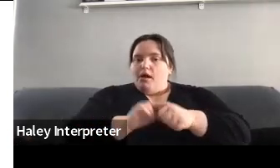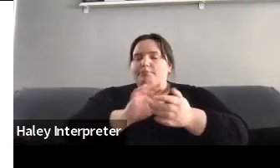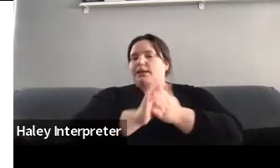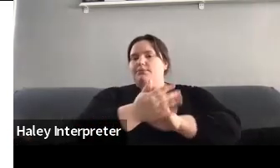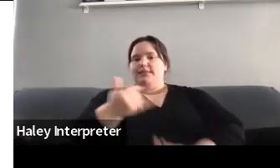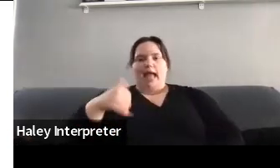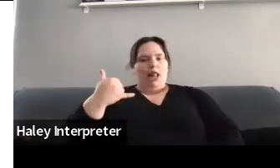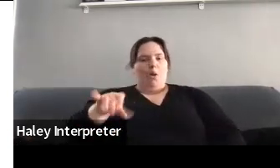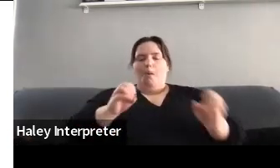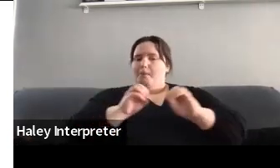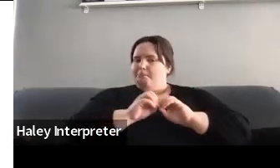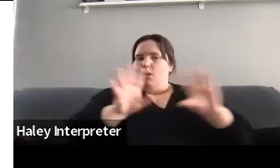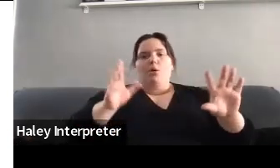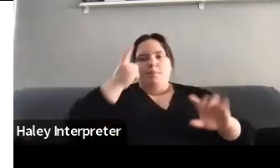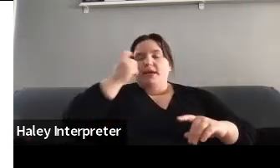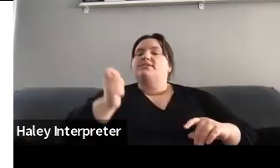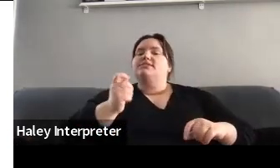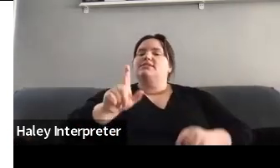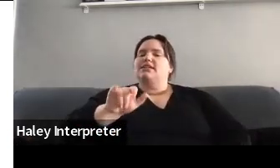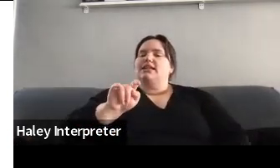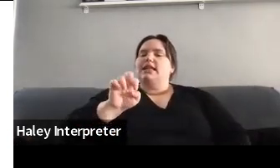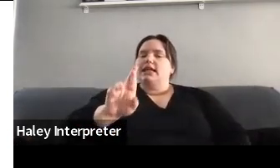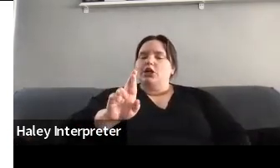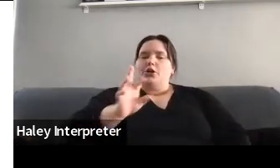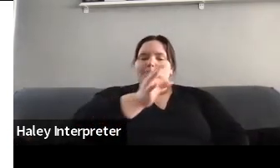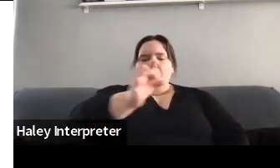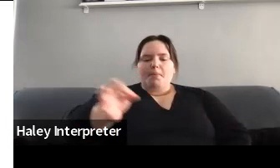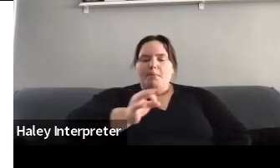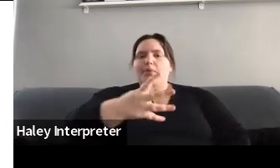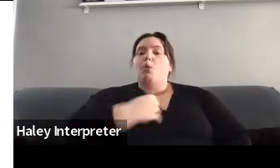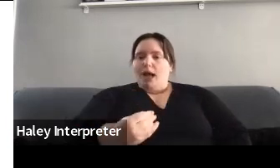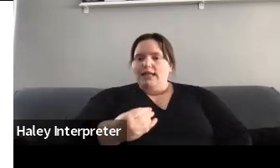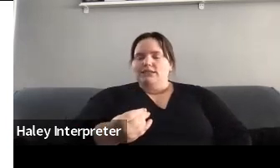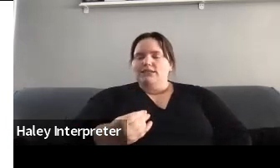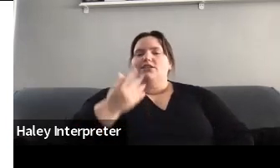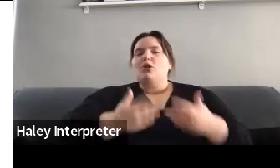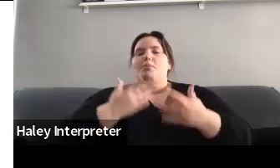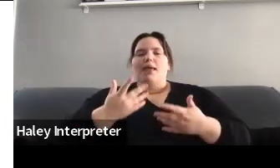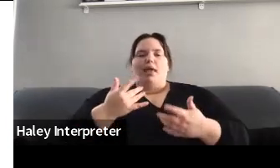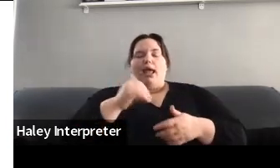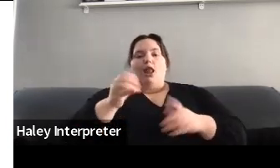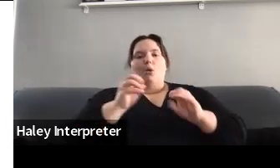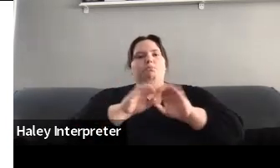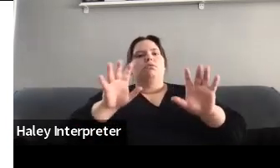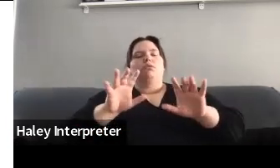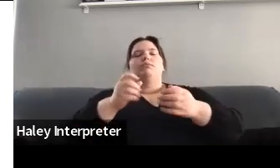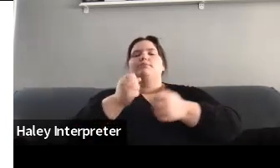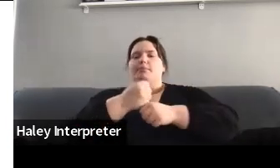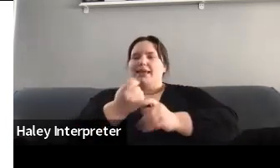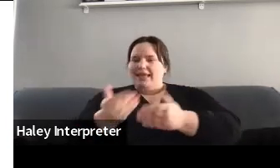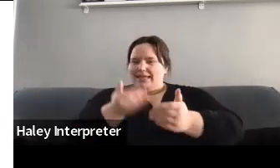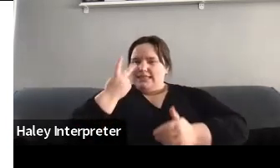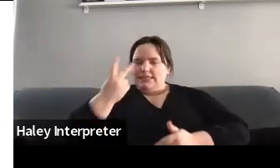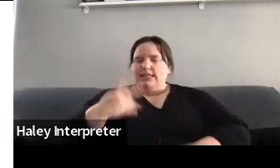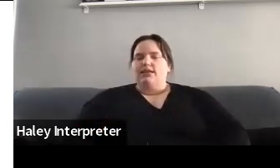because the litter is white. That maybe make it easier to see. So that was a thought behind that. And there's